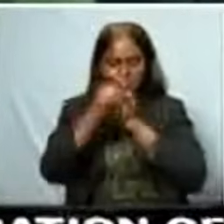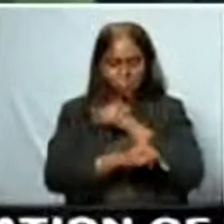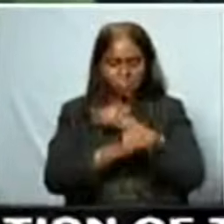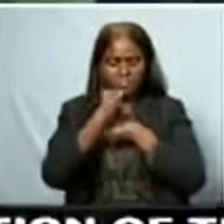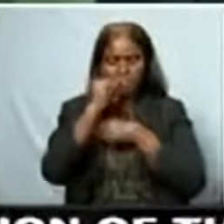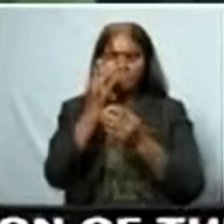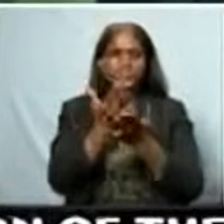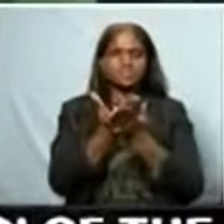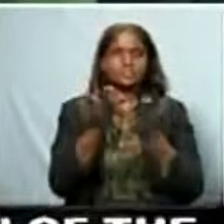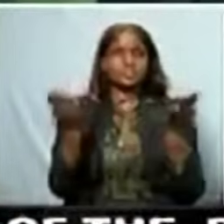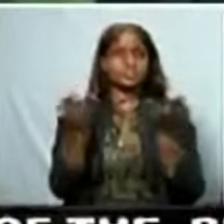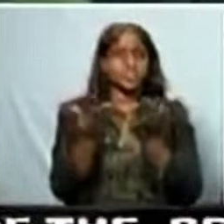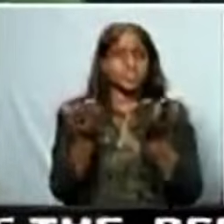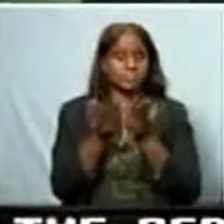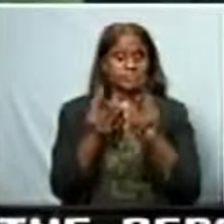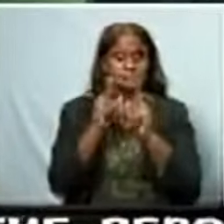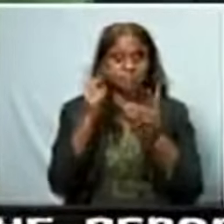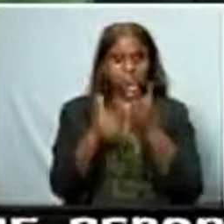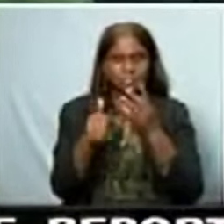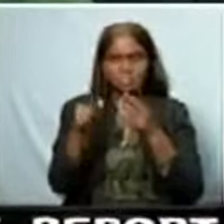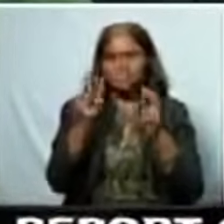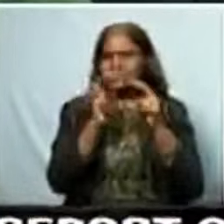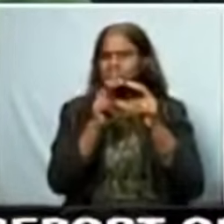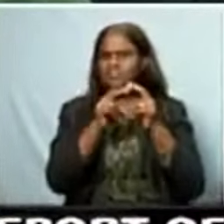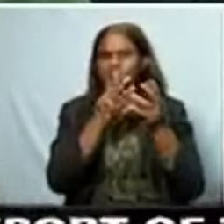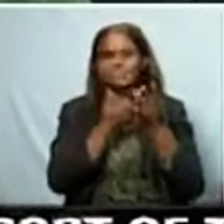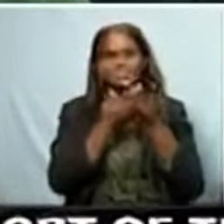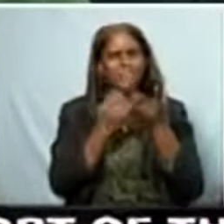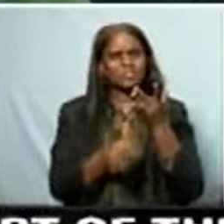attached. So what kind of a contract is this?